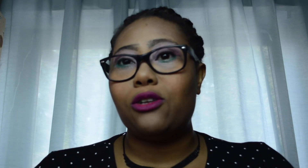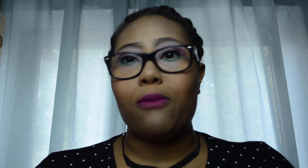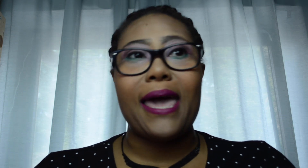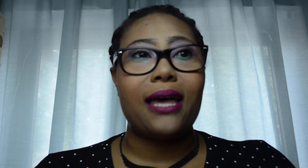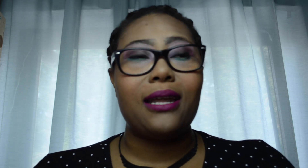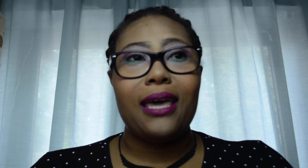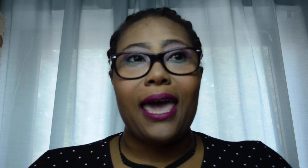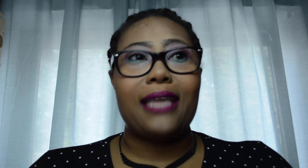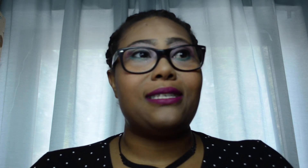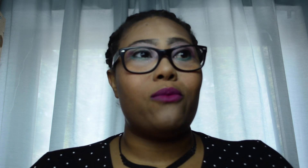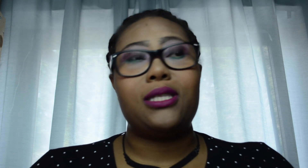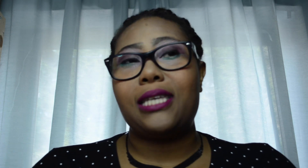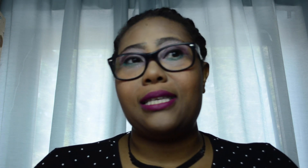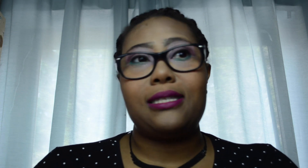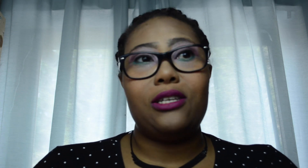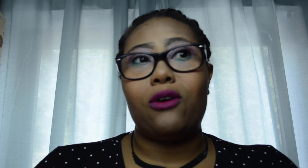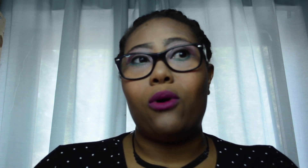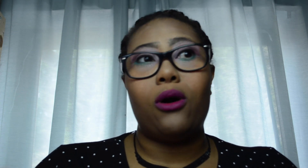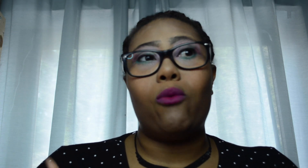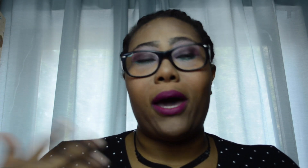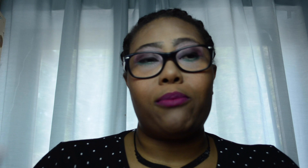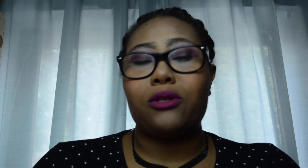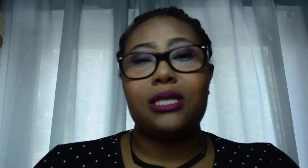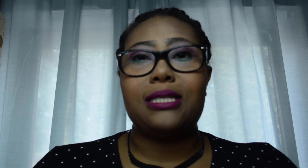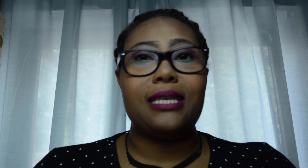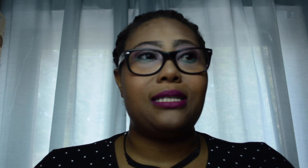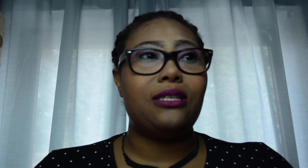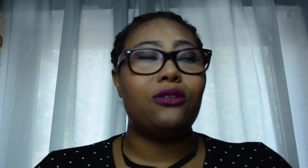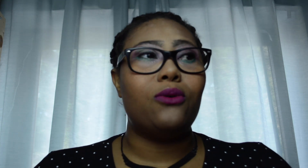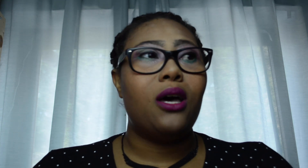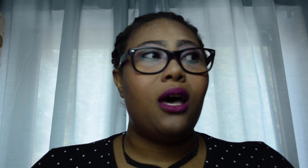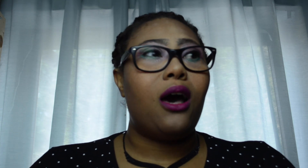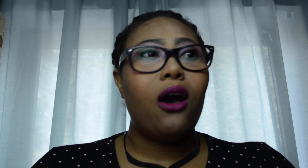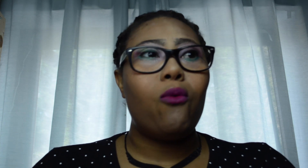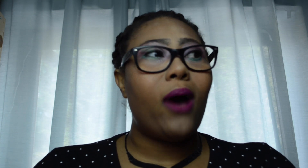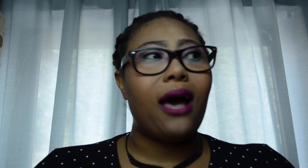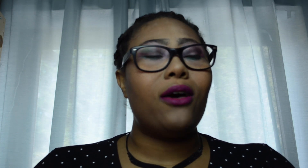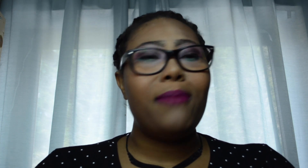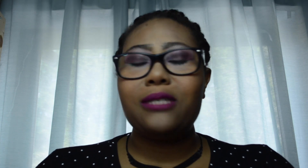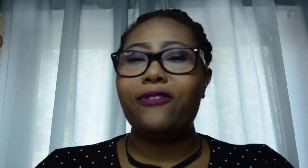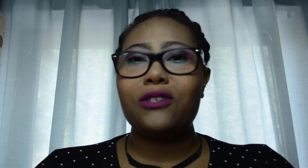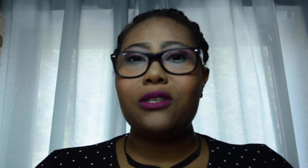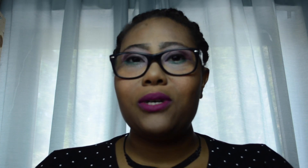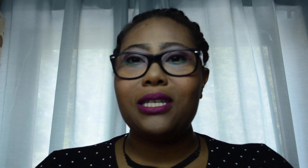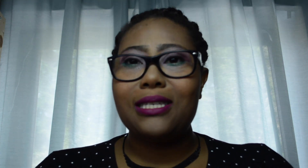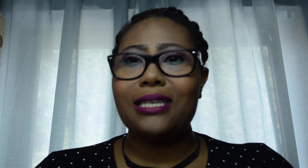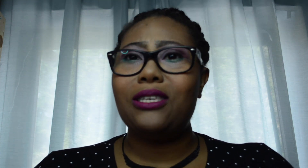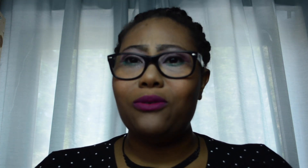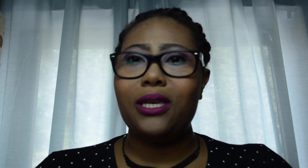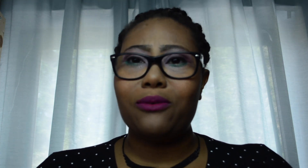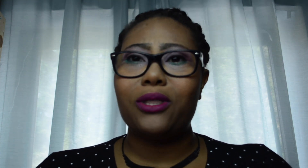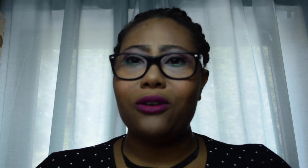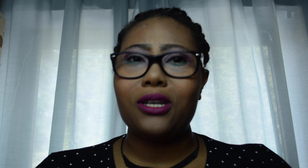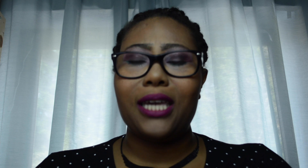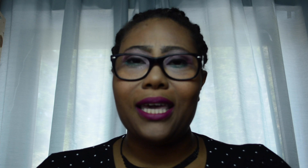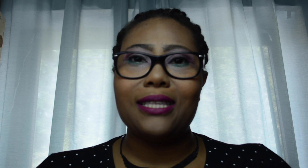kids and you're a man and someone says, you know, a white person says to you, oh wow, it makes me feel so good to see you